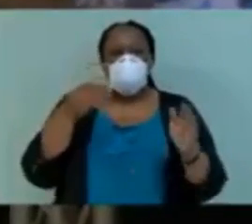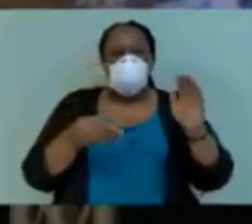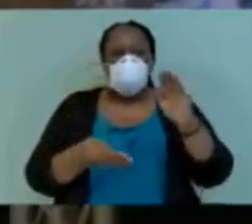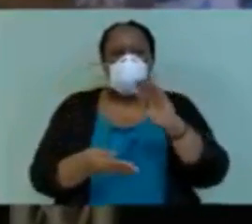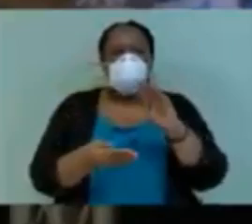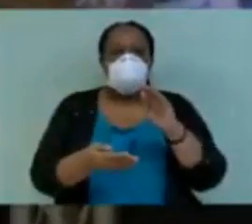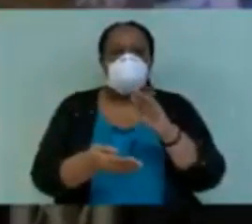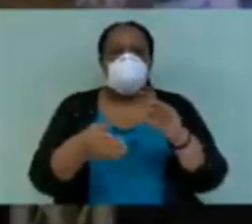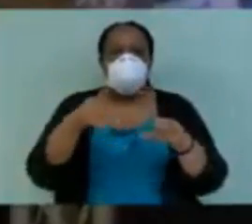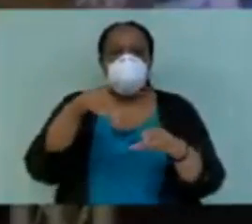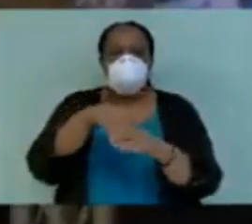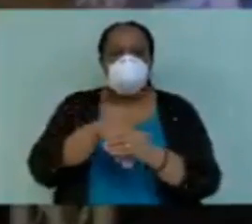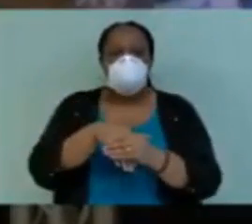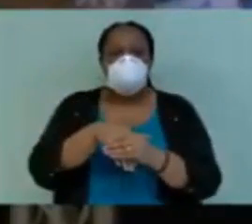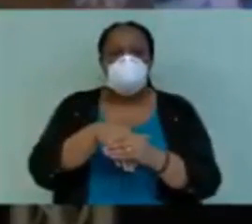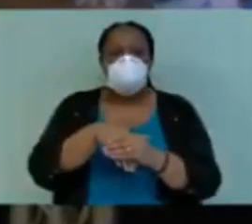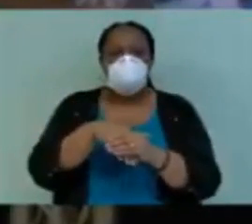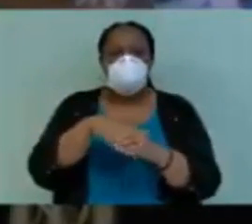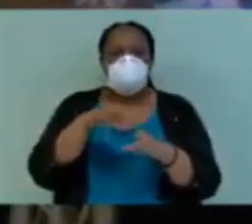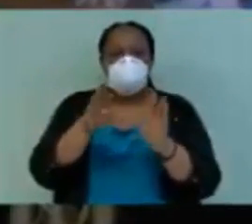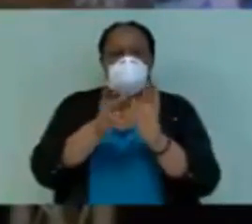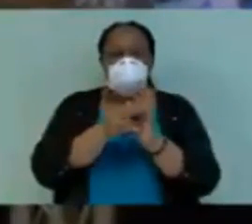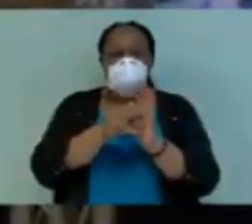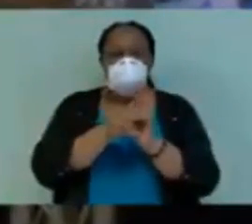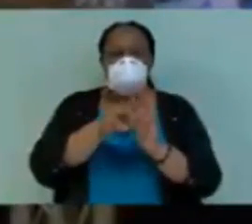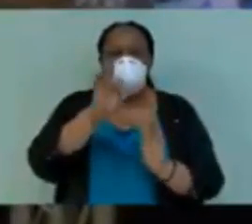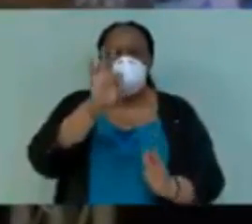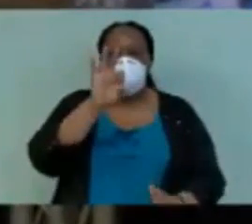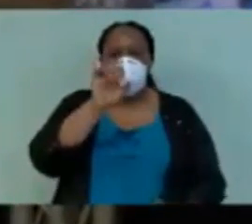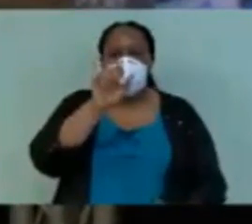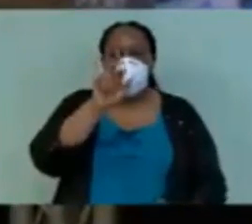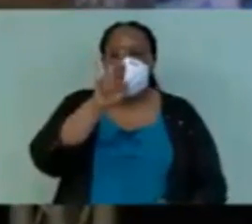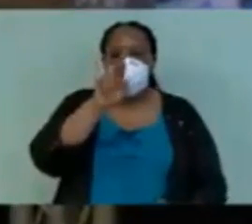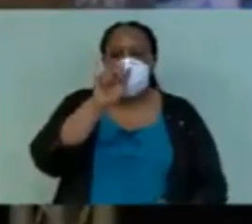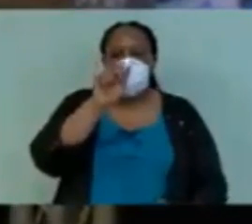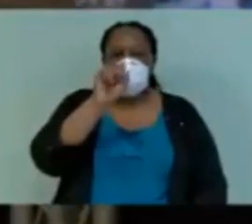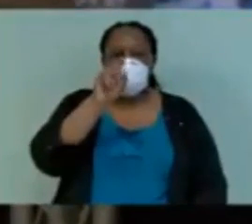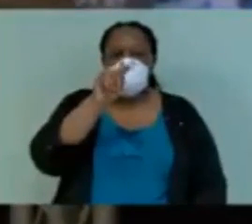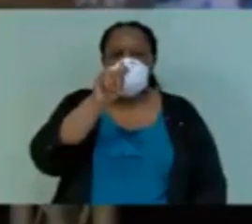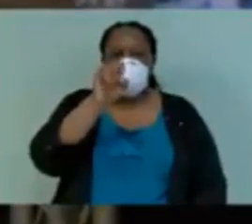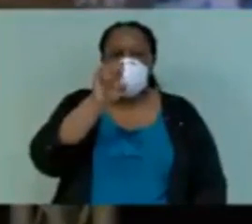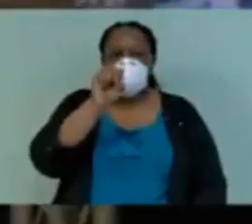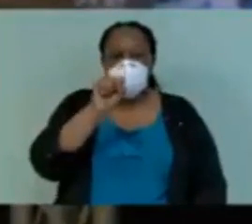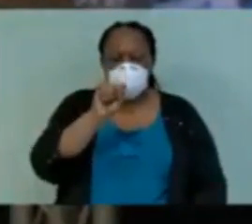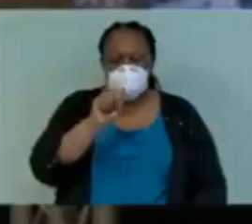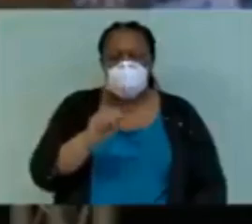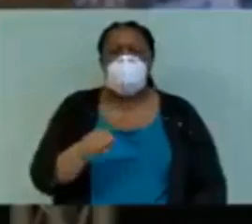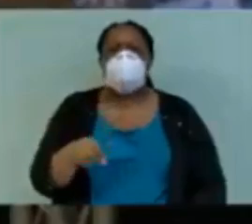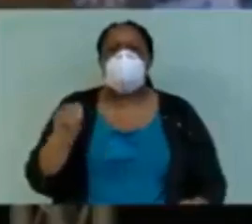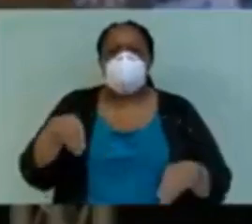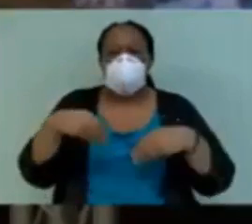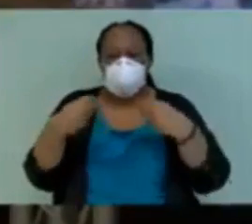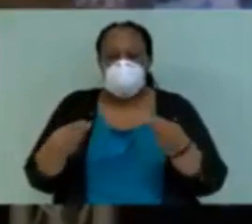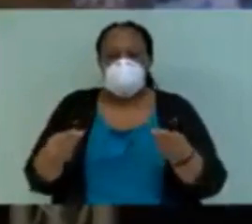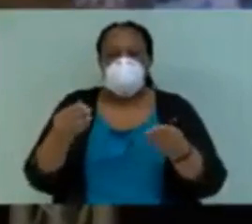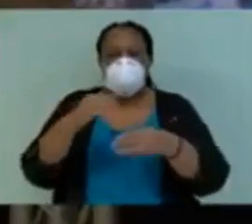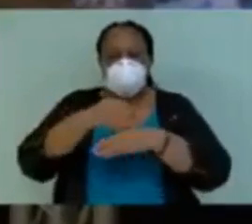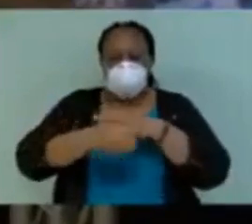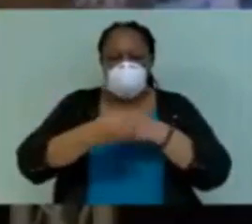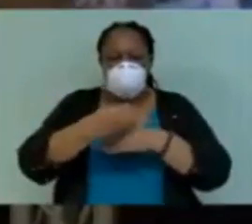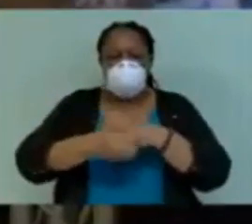$1,500 to support the fight against COVID-19. So the Keys Gospel Hall Church, thank you very